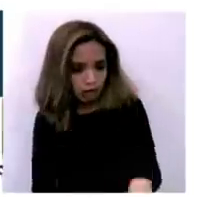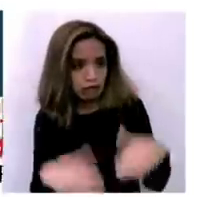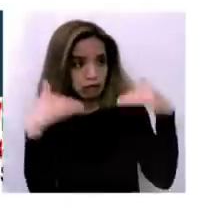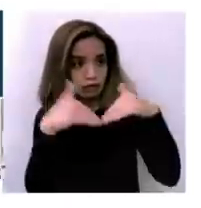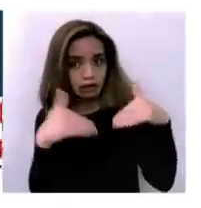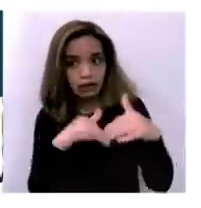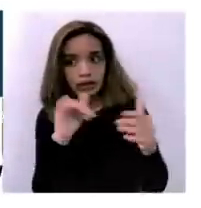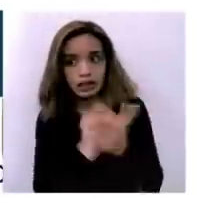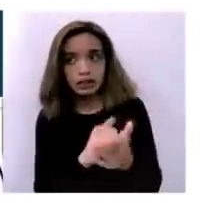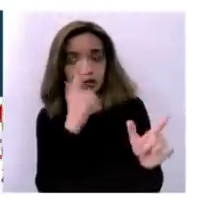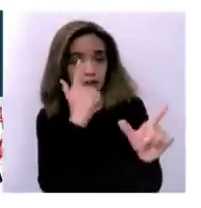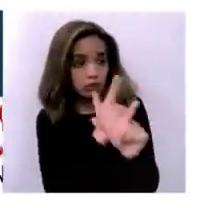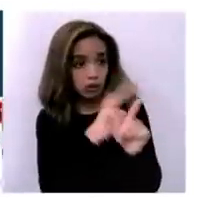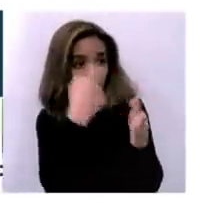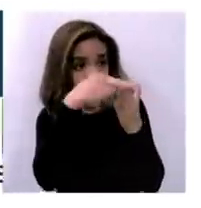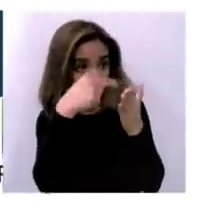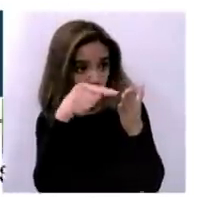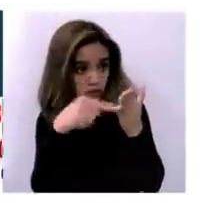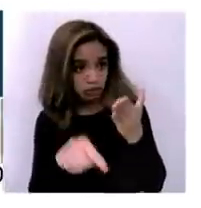loyalty check?